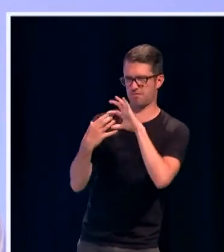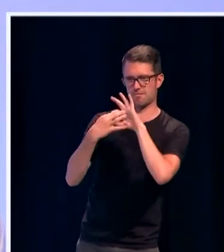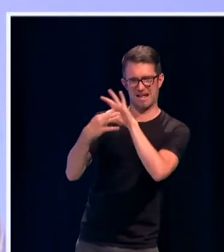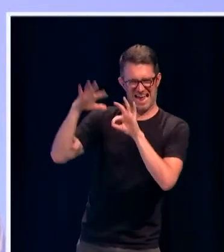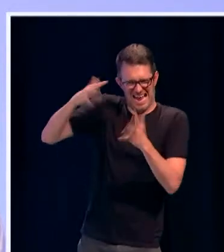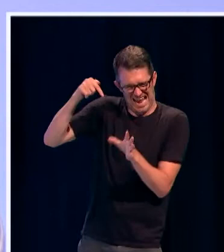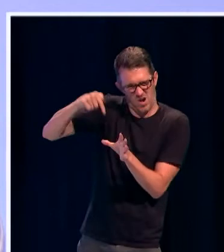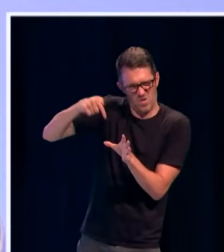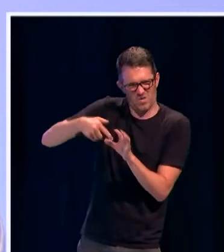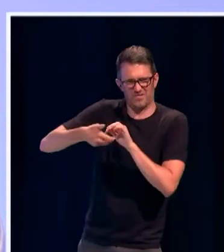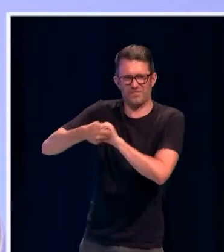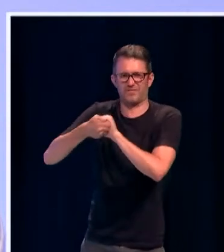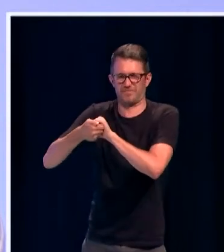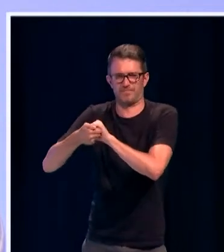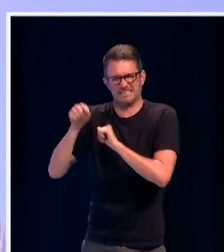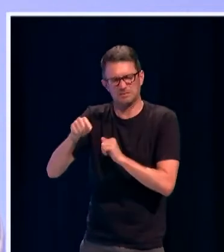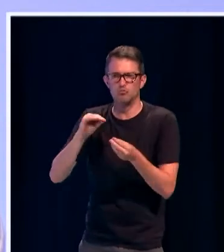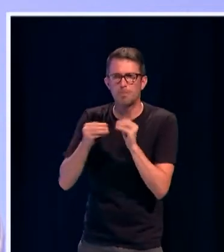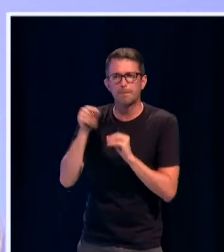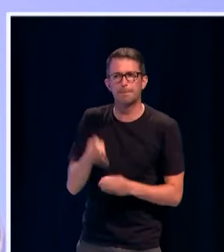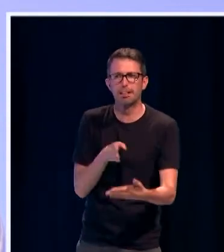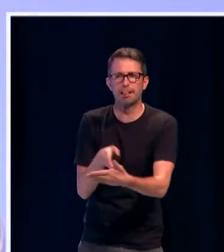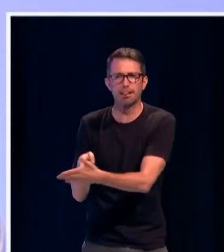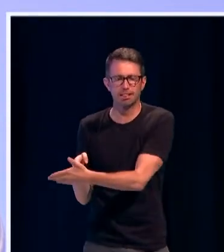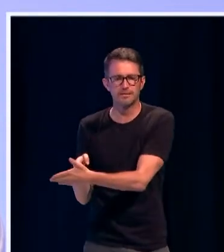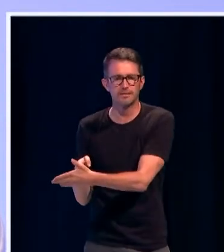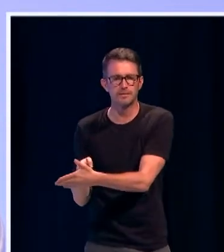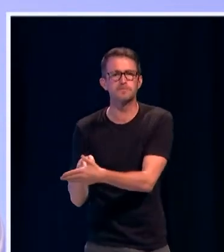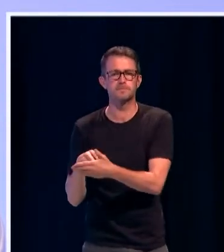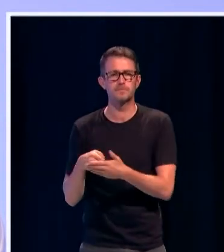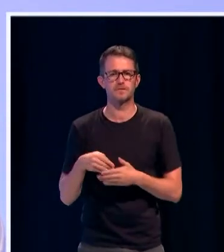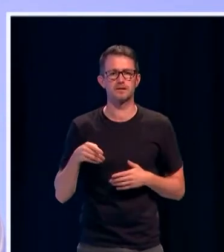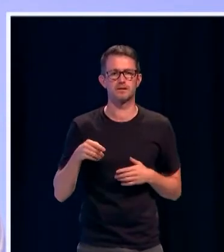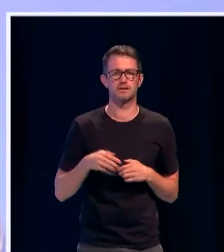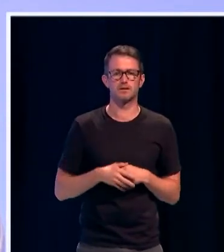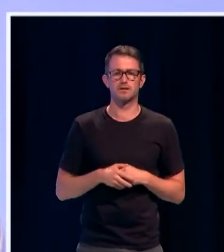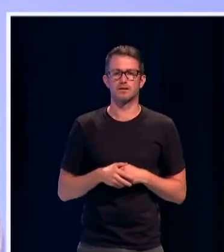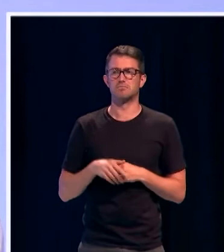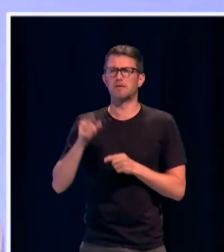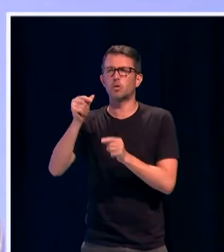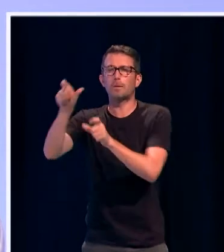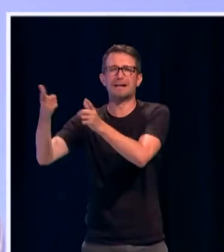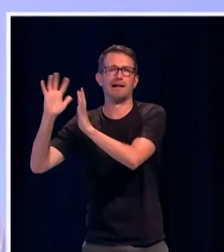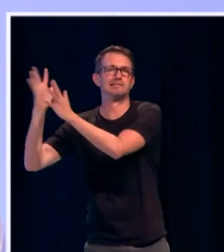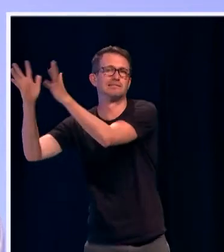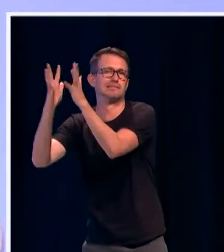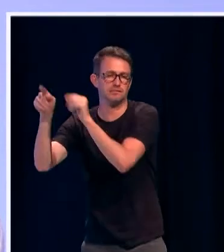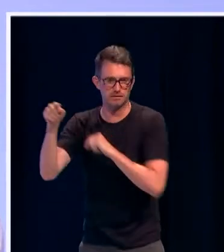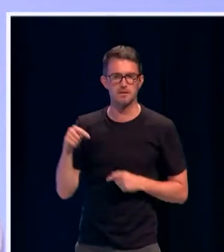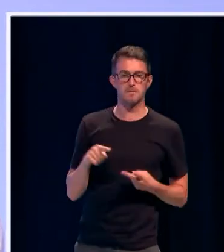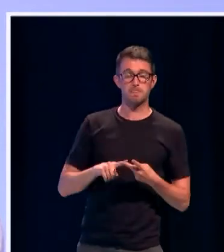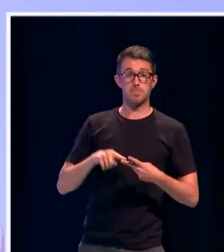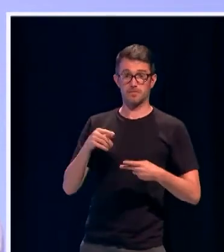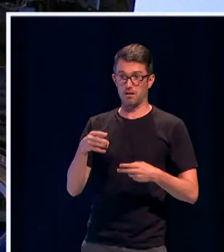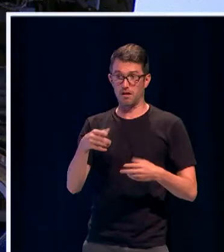by doing this, you are not only enabling your policy and your programs to be more effective at being disability